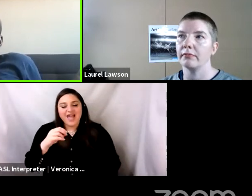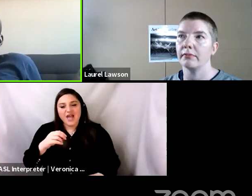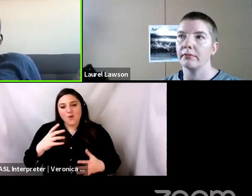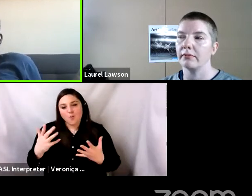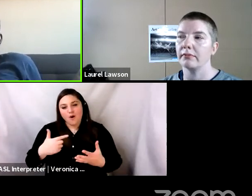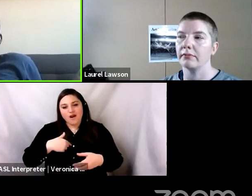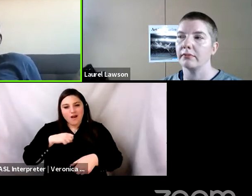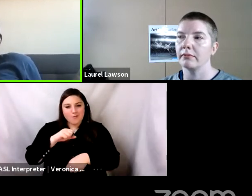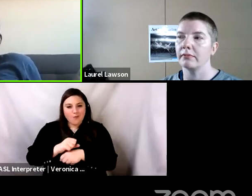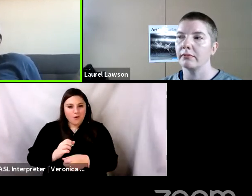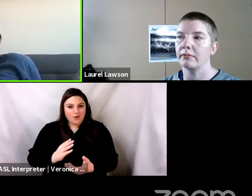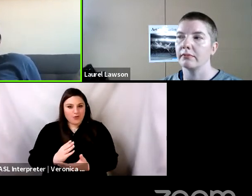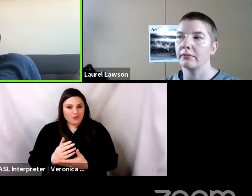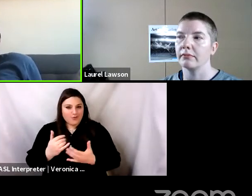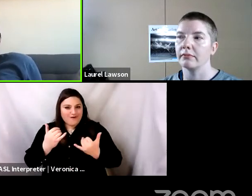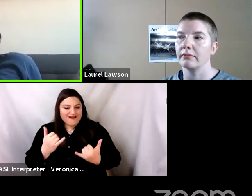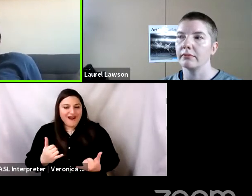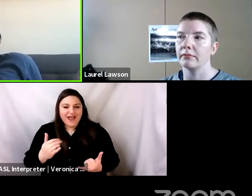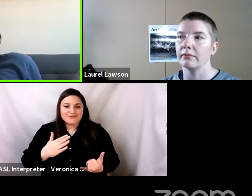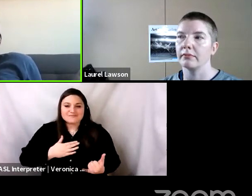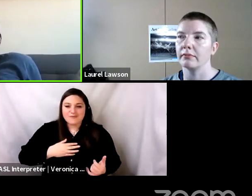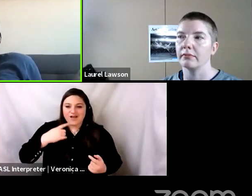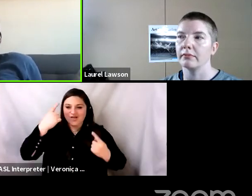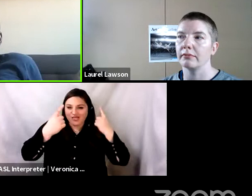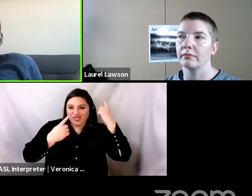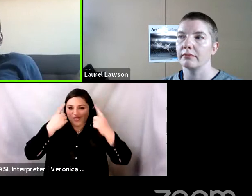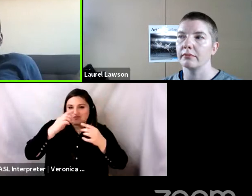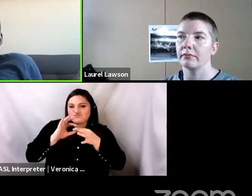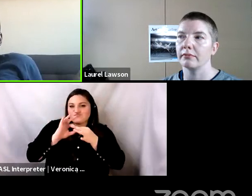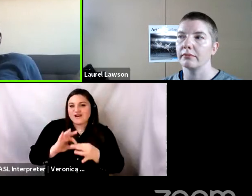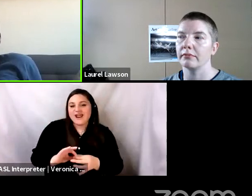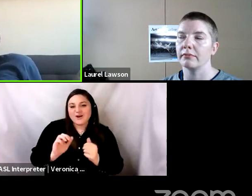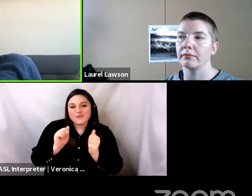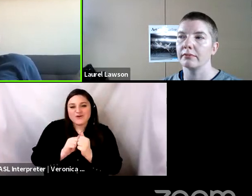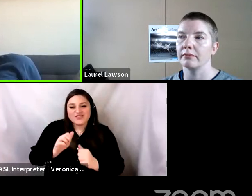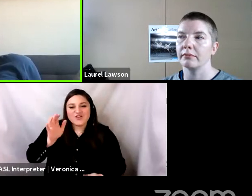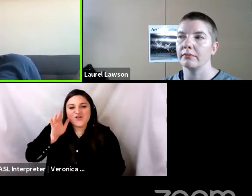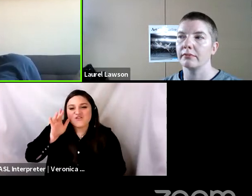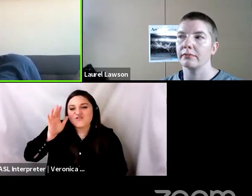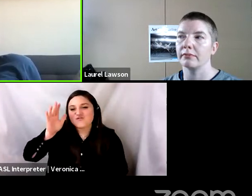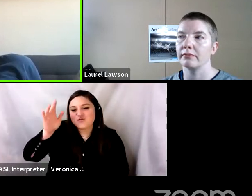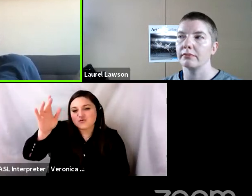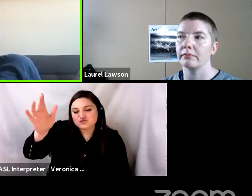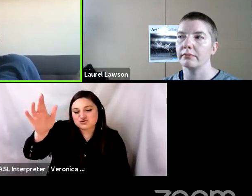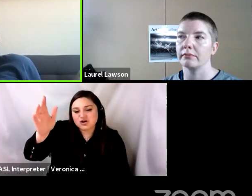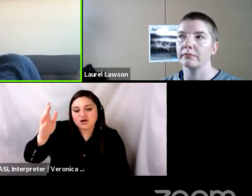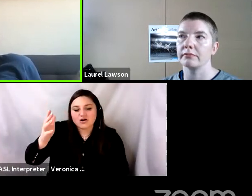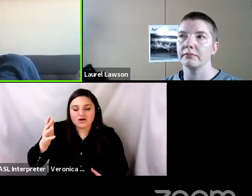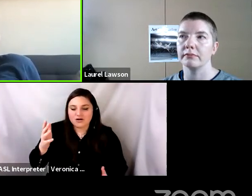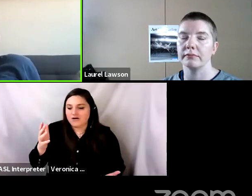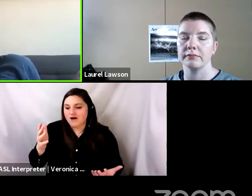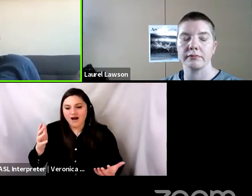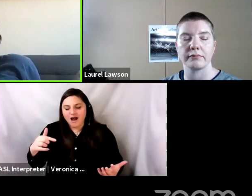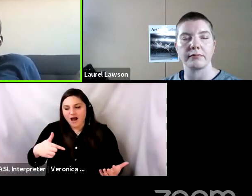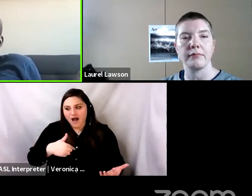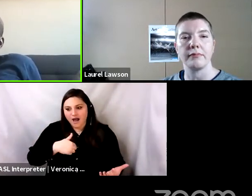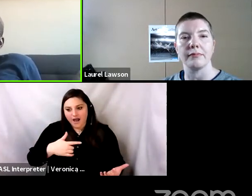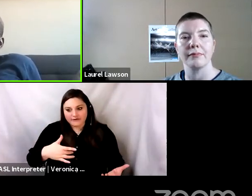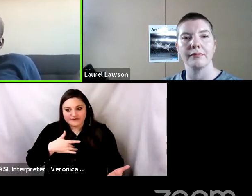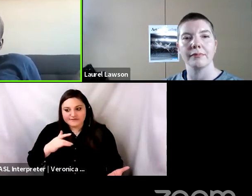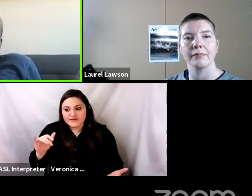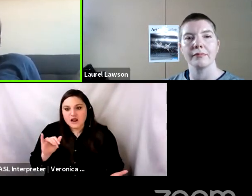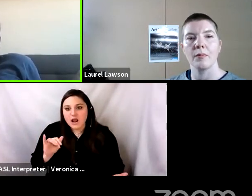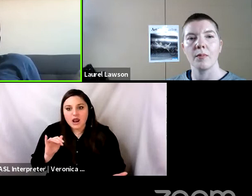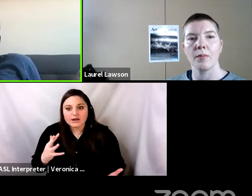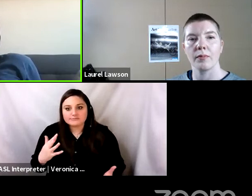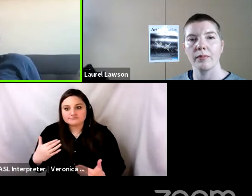It seems that in this past year, I've been tasked with thinking about futurity in some respects.